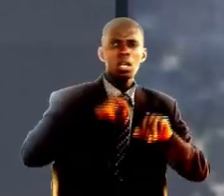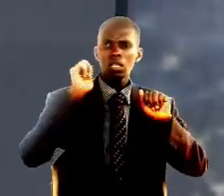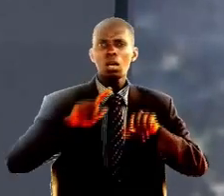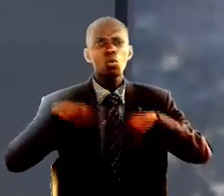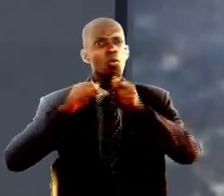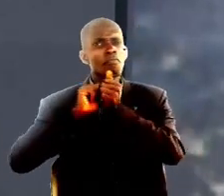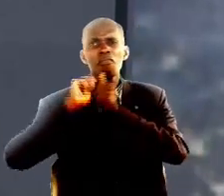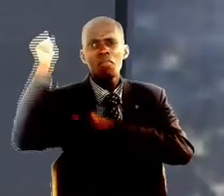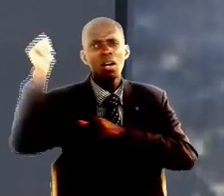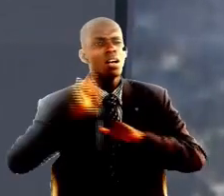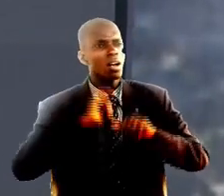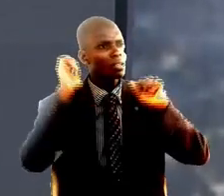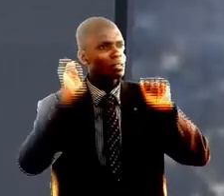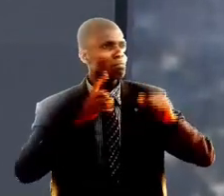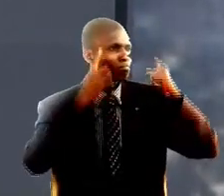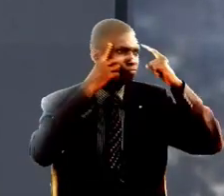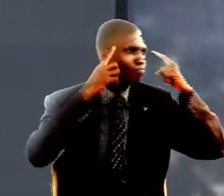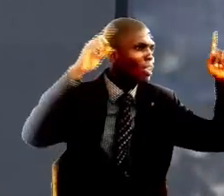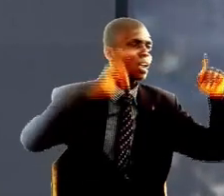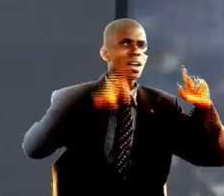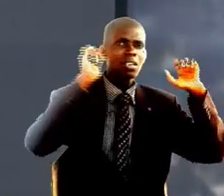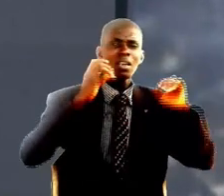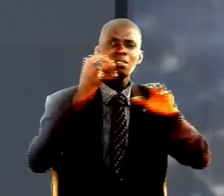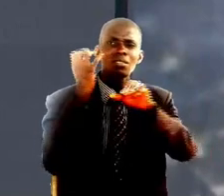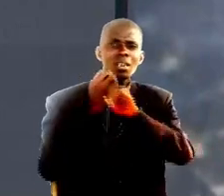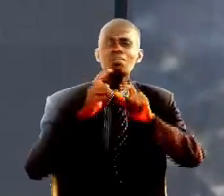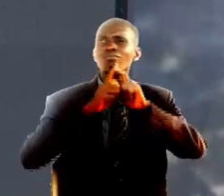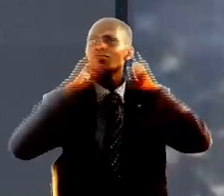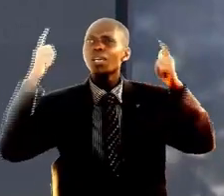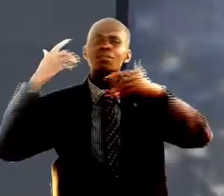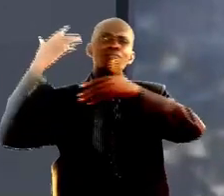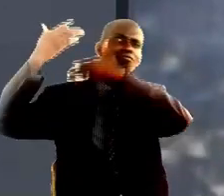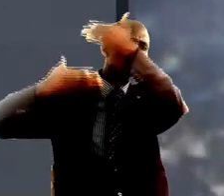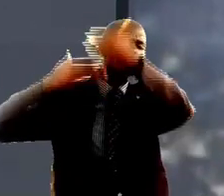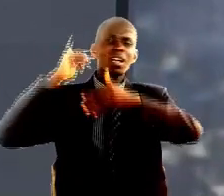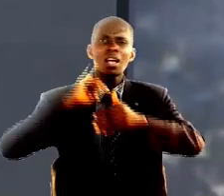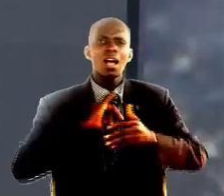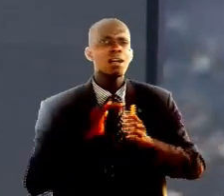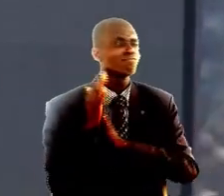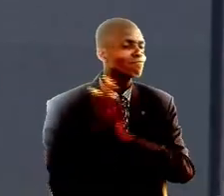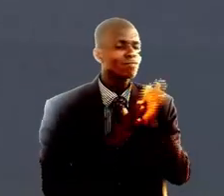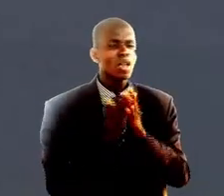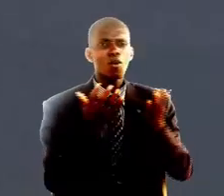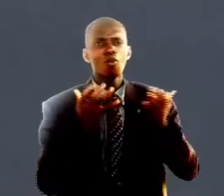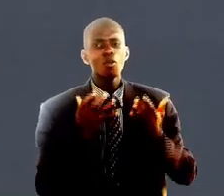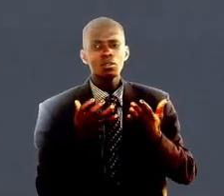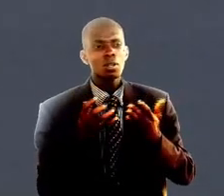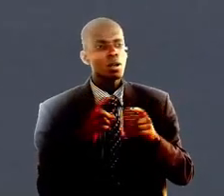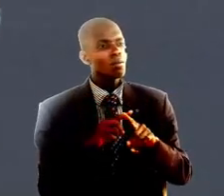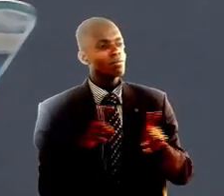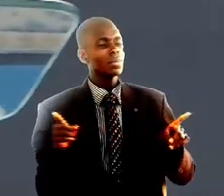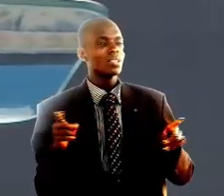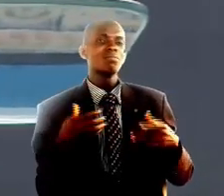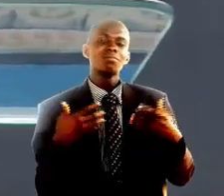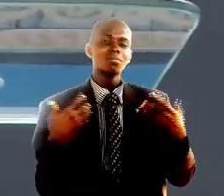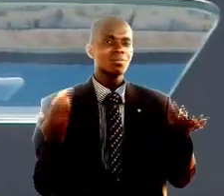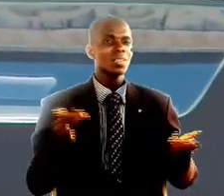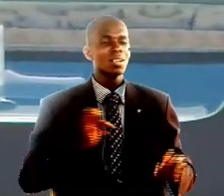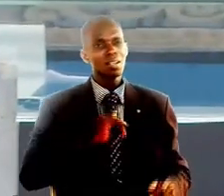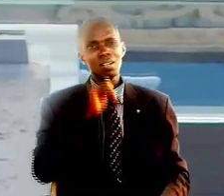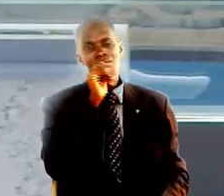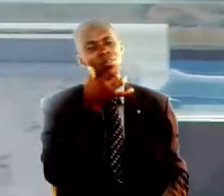will make all the progress I desire, I determine to make. But you know, I'm unlucky. That's what